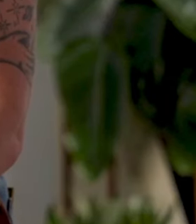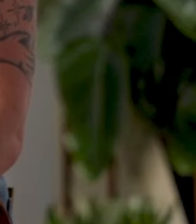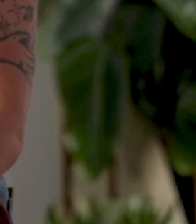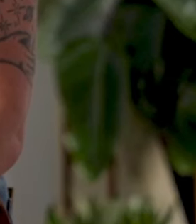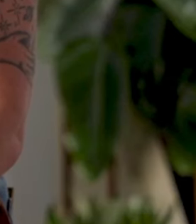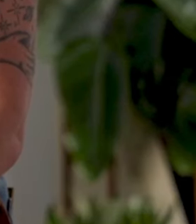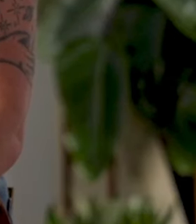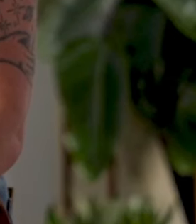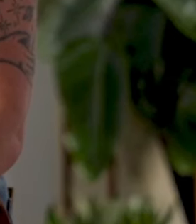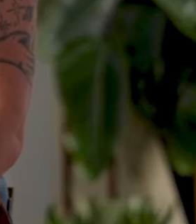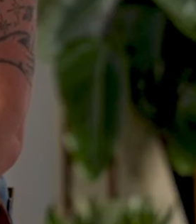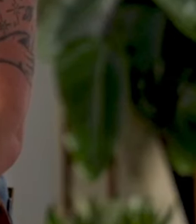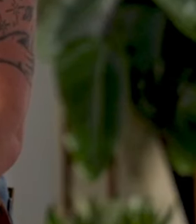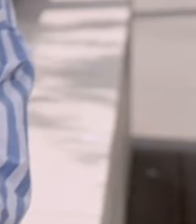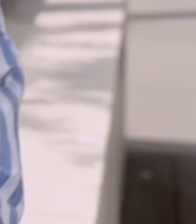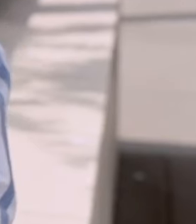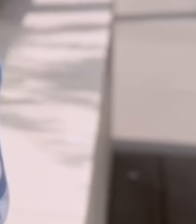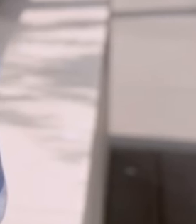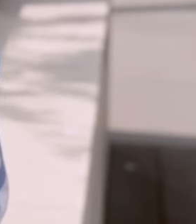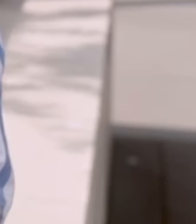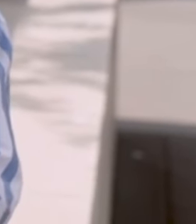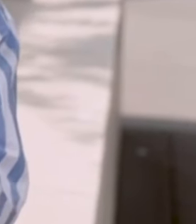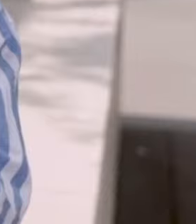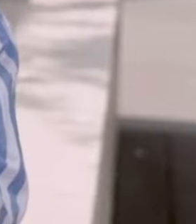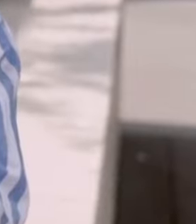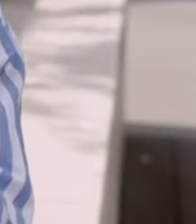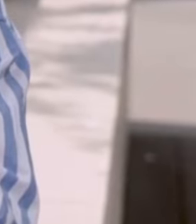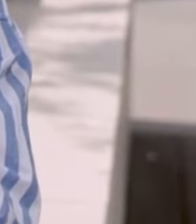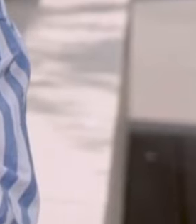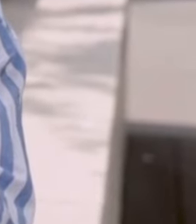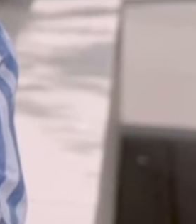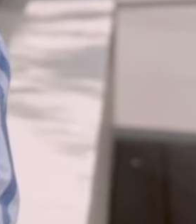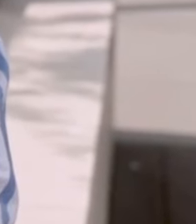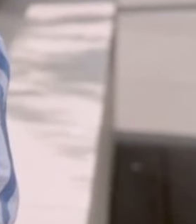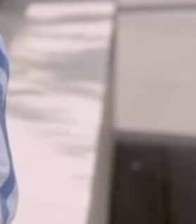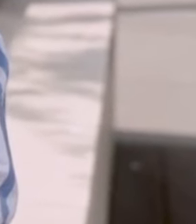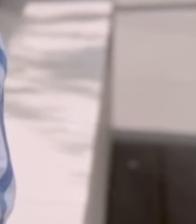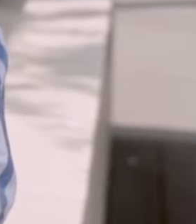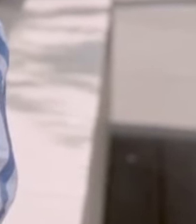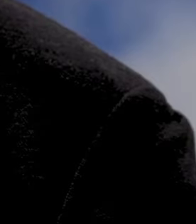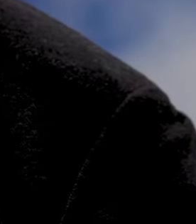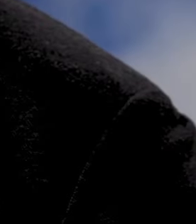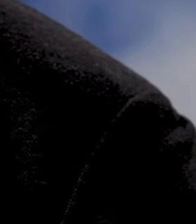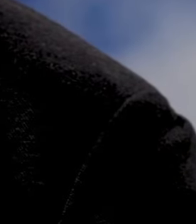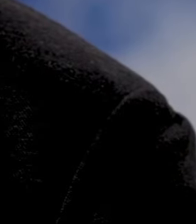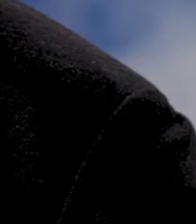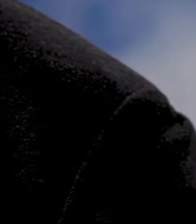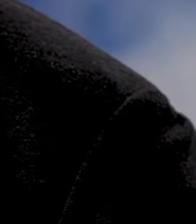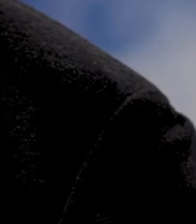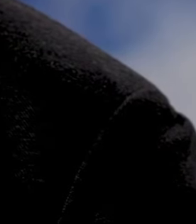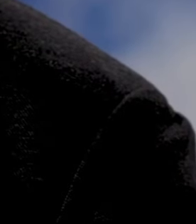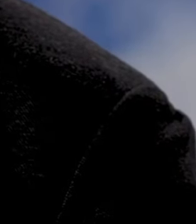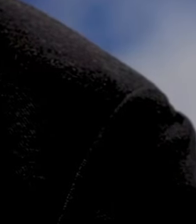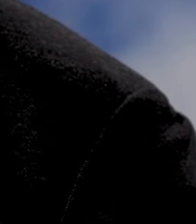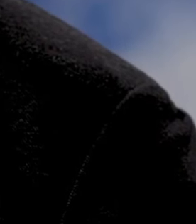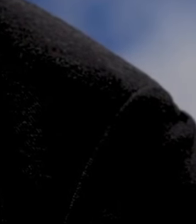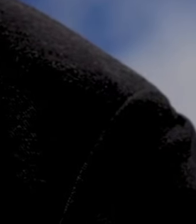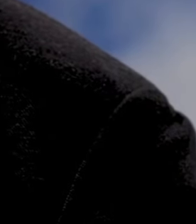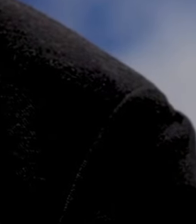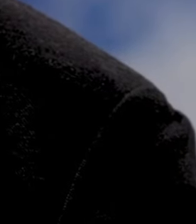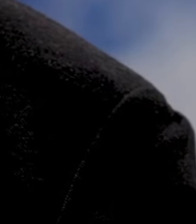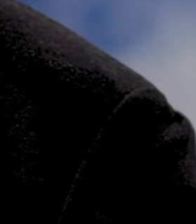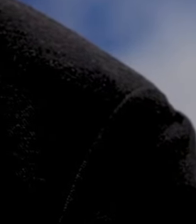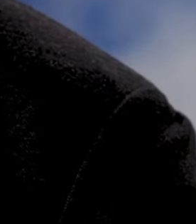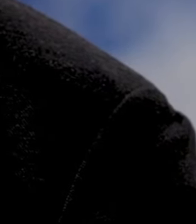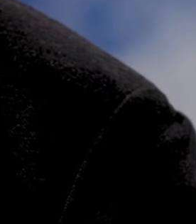knew that the answer was to seek out the skills that I wanted to develop. Like right now, I'm learning ETL testing. Had no idea